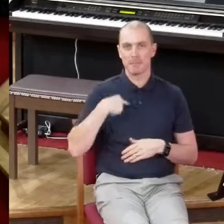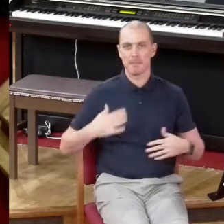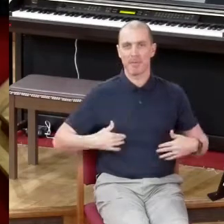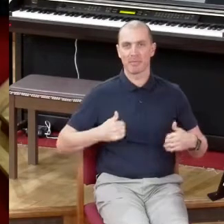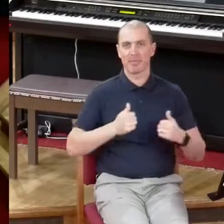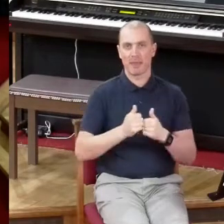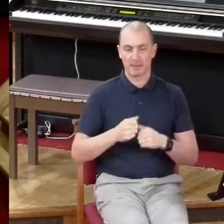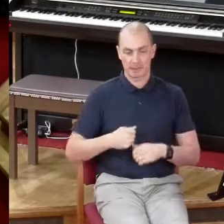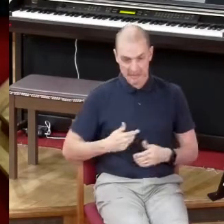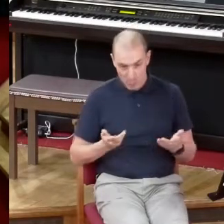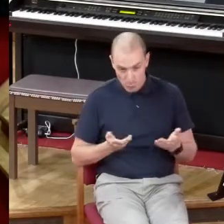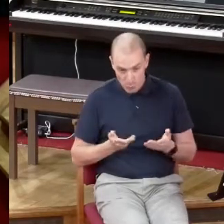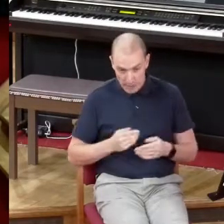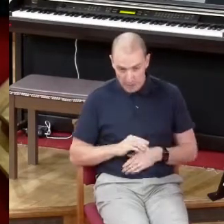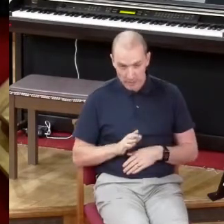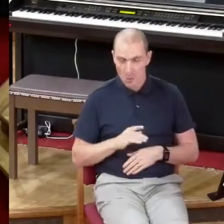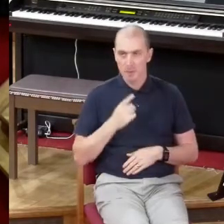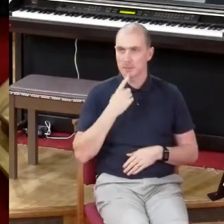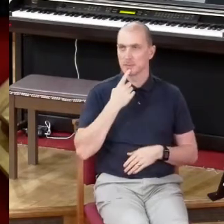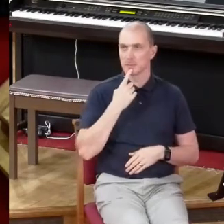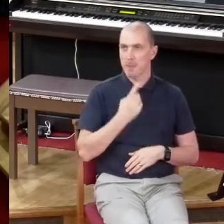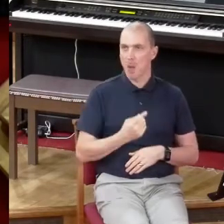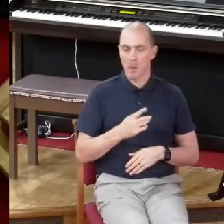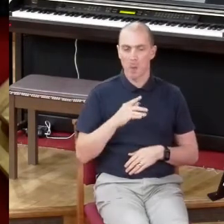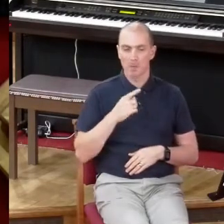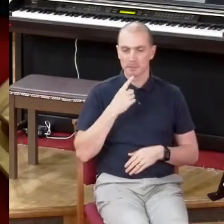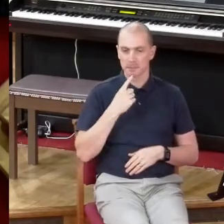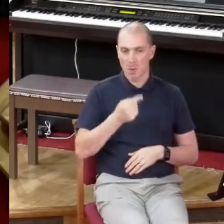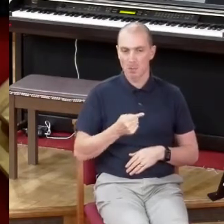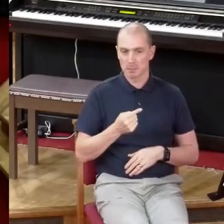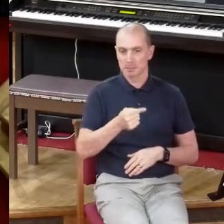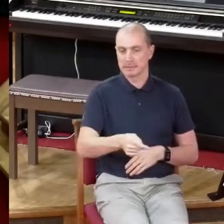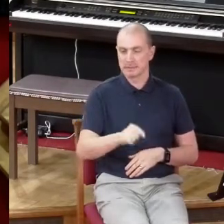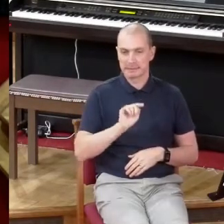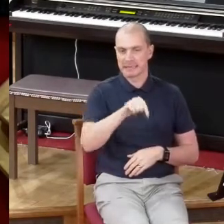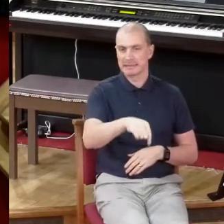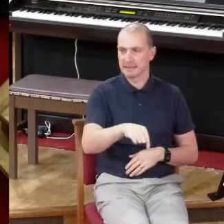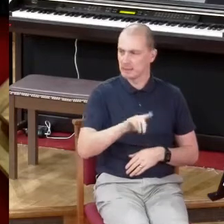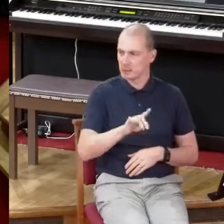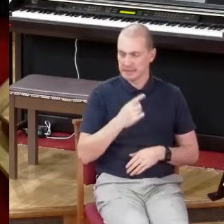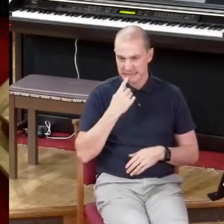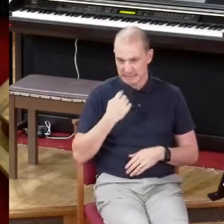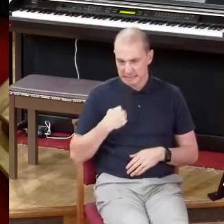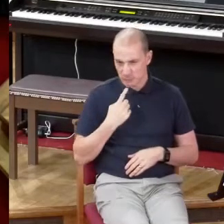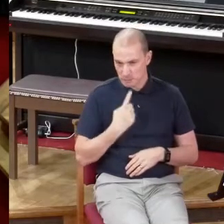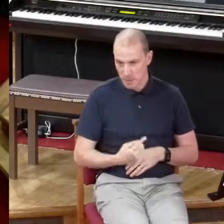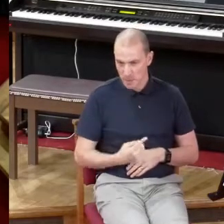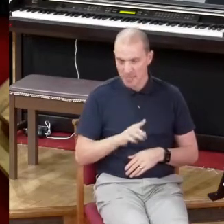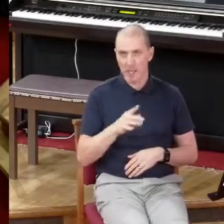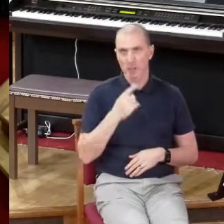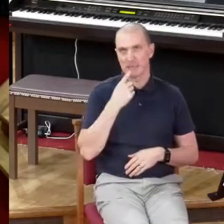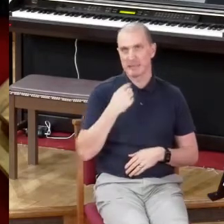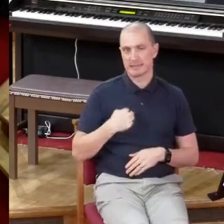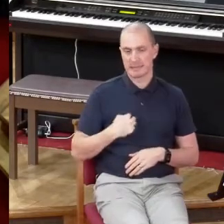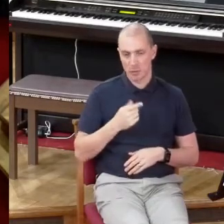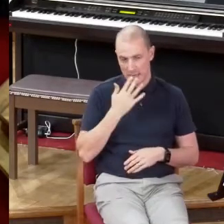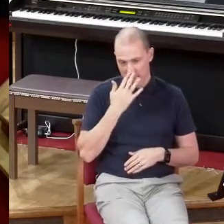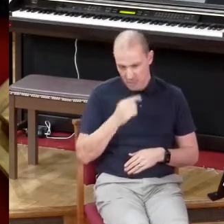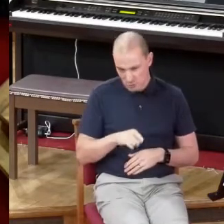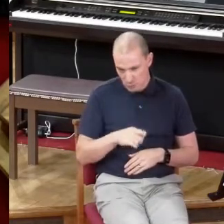today? Tomorrow. Yesterday. Was it yesterday or tomorrow? It was yesterday. And how old were